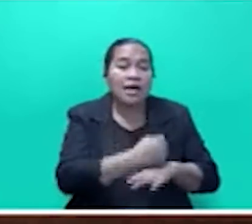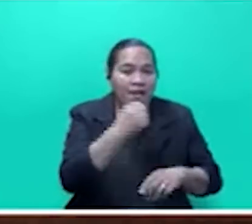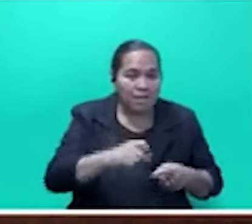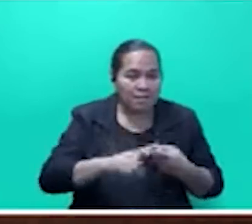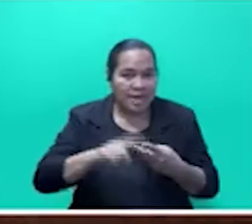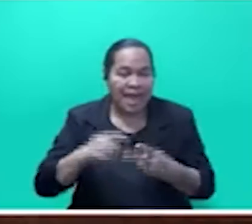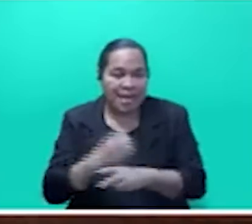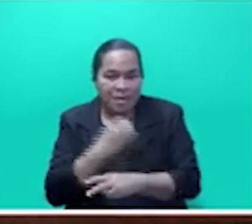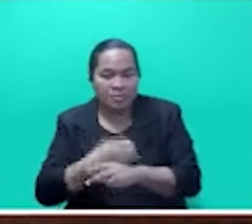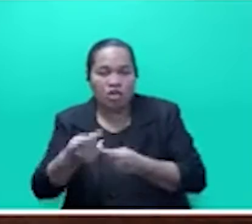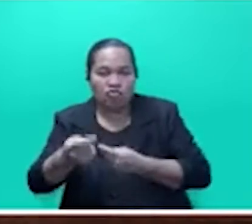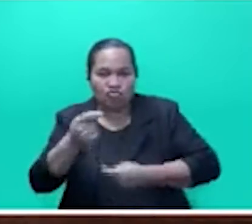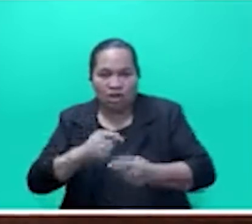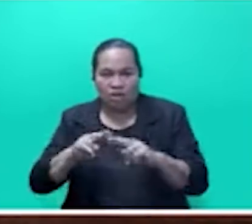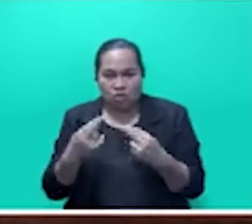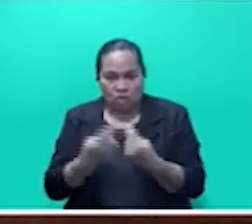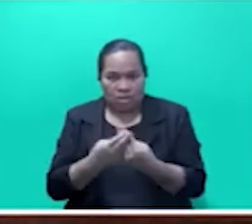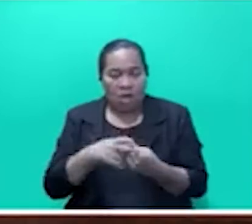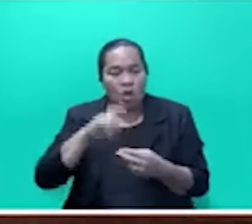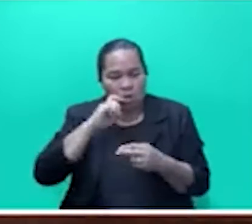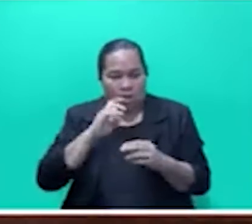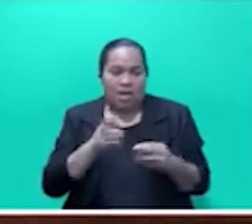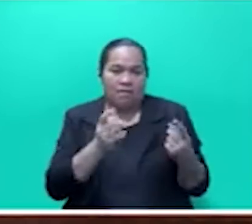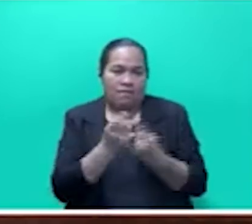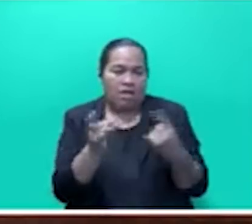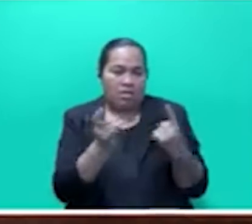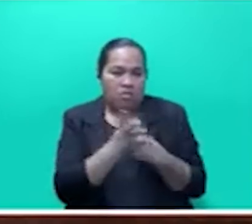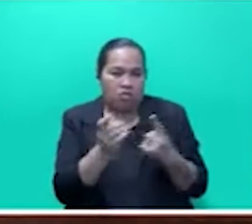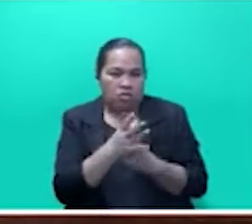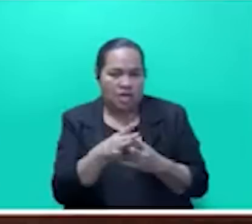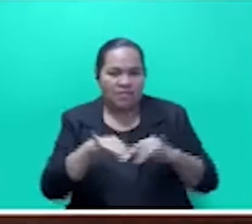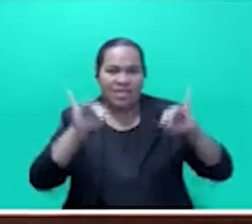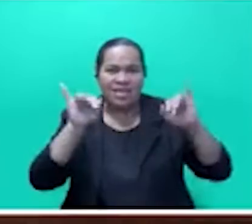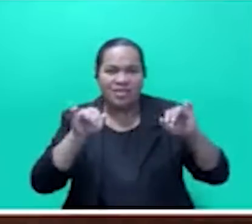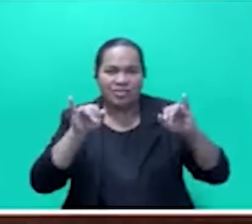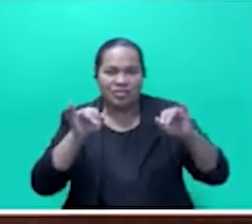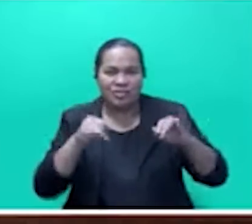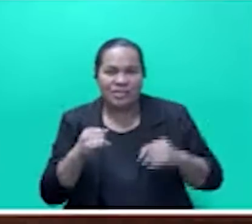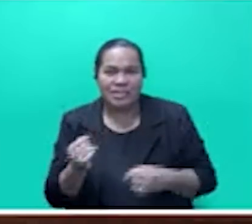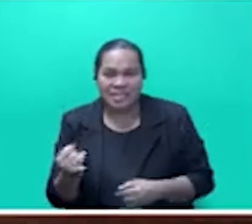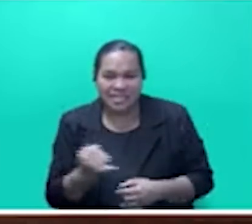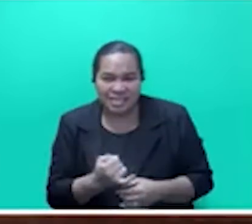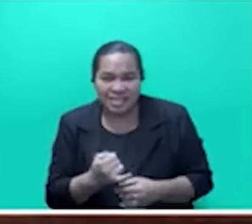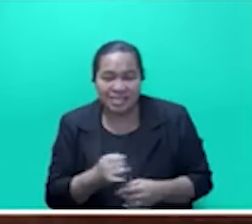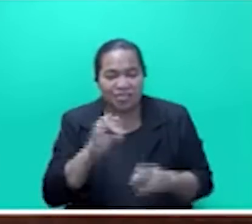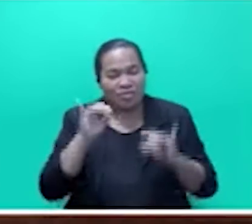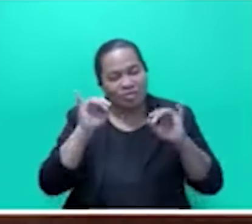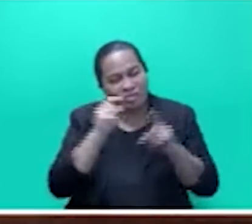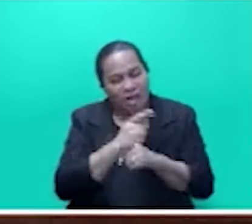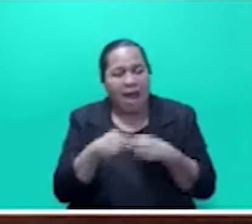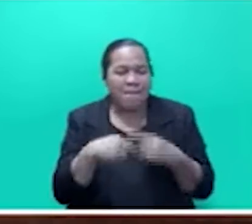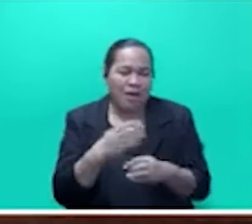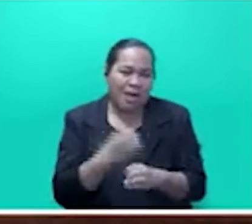employers, and trade unions. It will play a pivotal role in issuing issues relating to